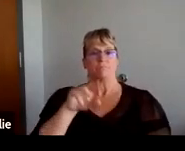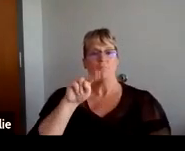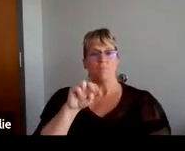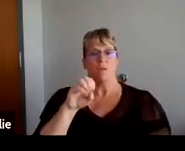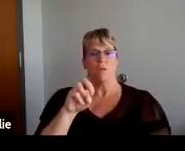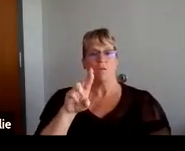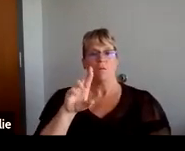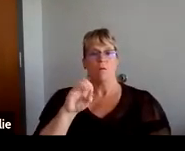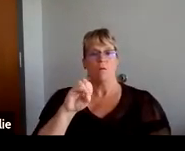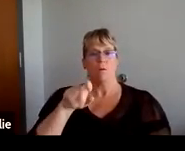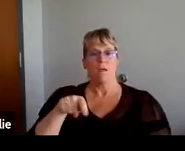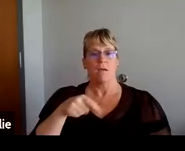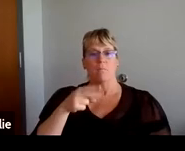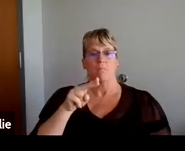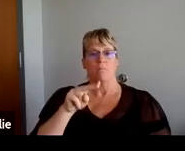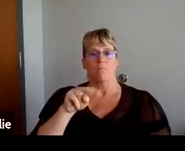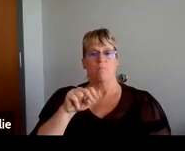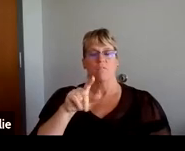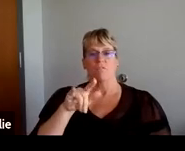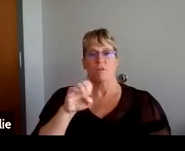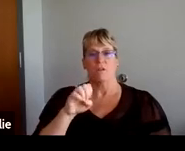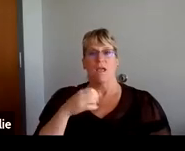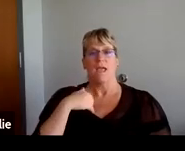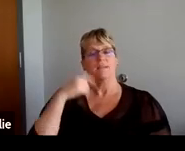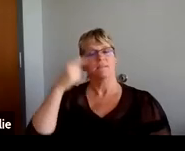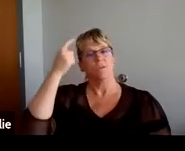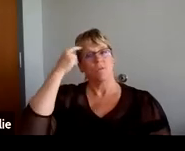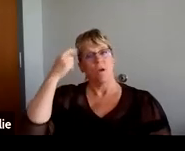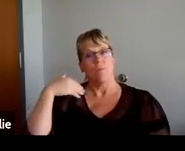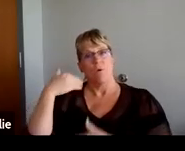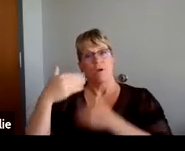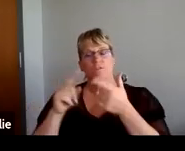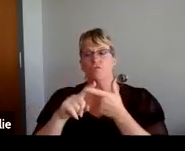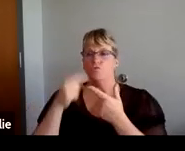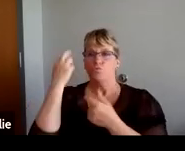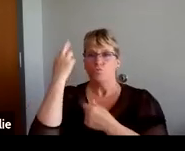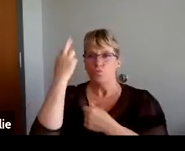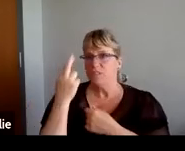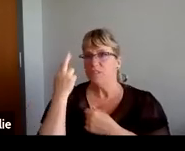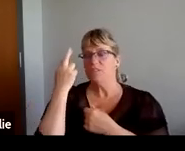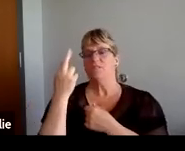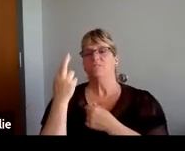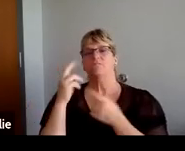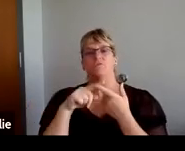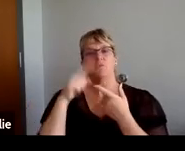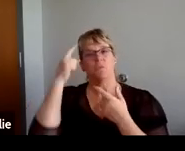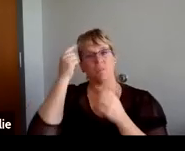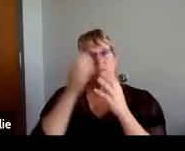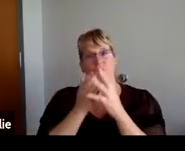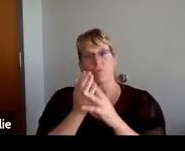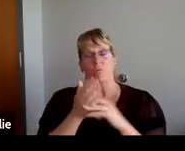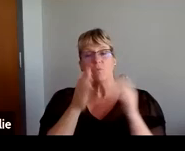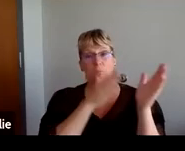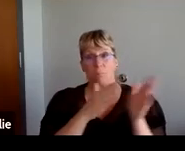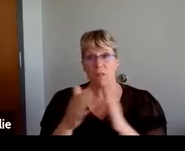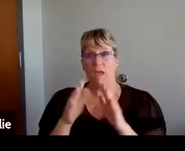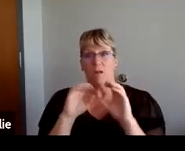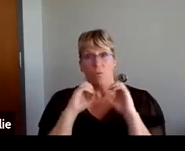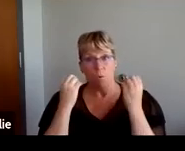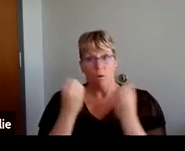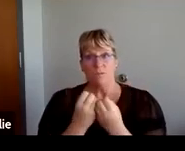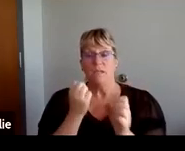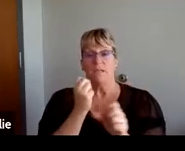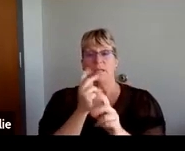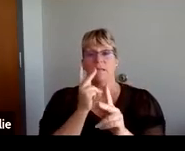and motivation, but also our thought processes, our ability to reason, our ability to think through things, plan, organize, keeping us